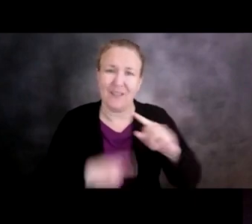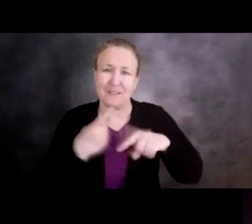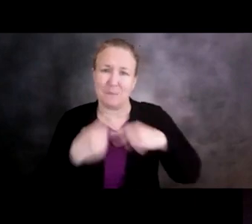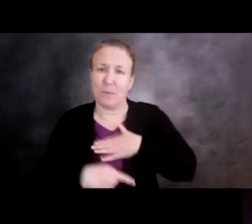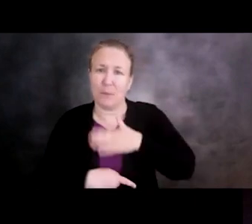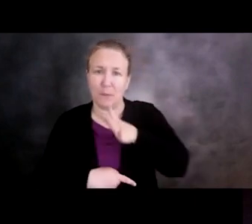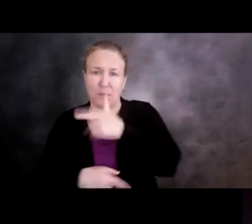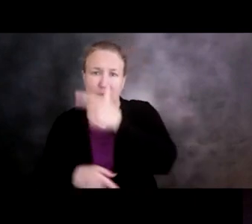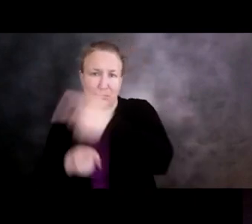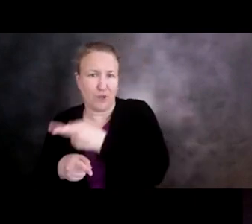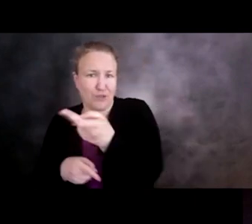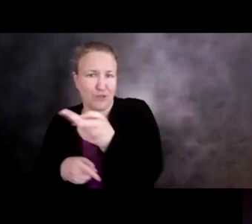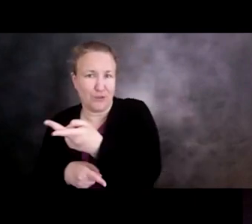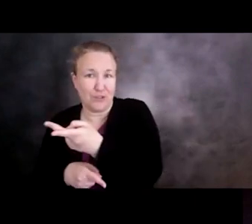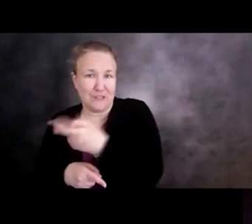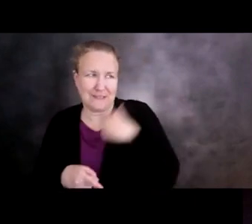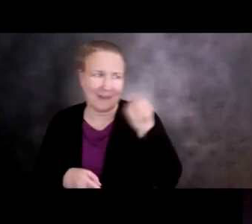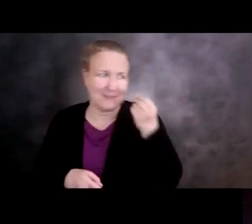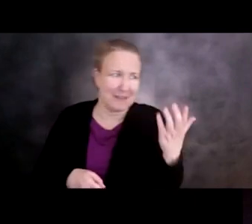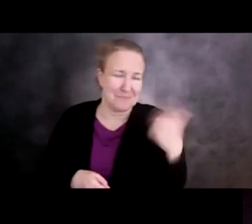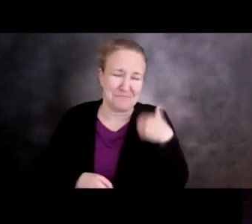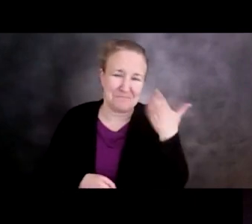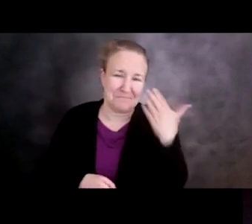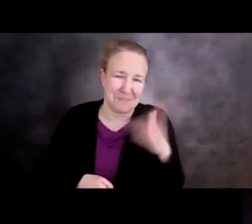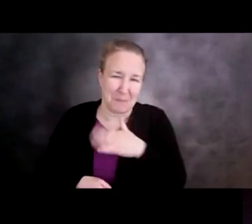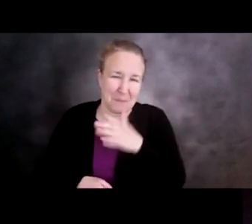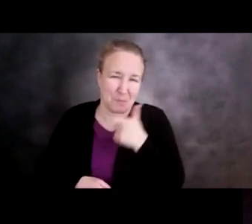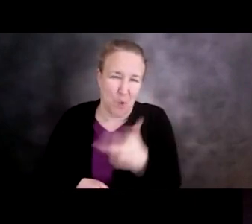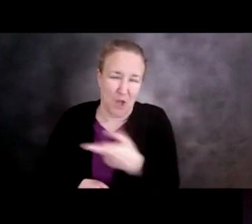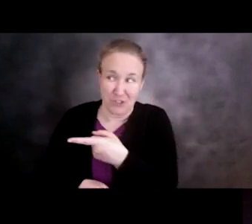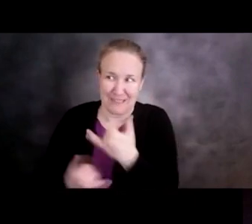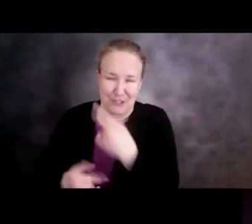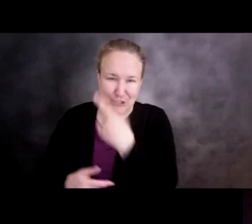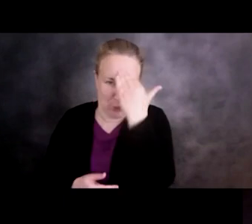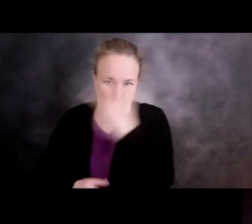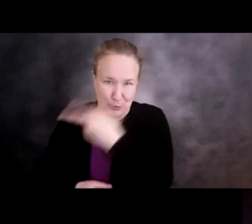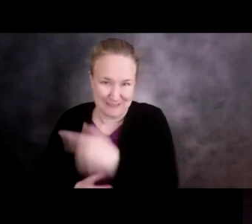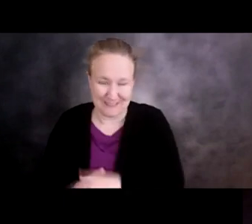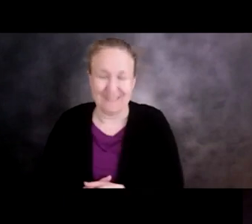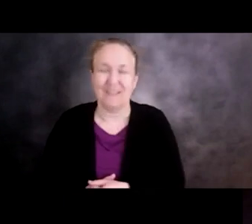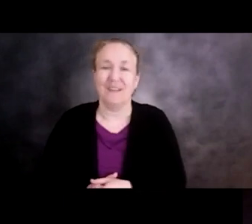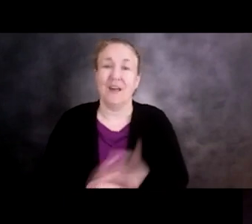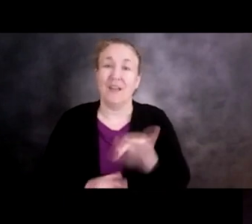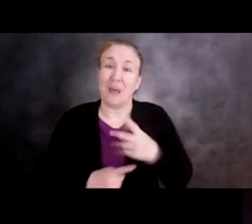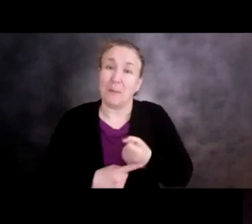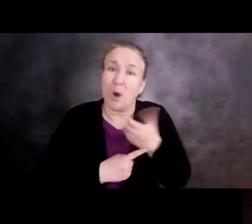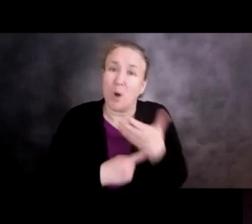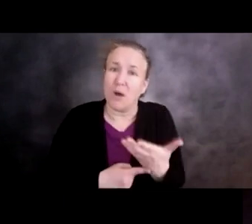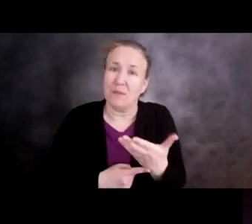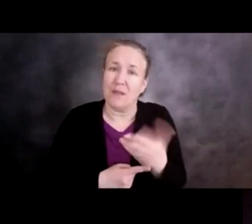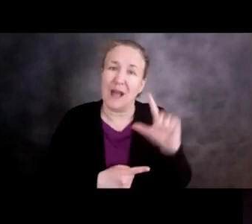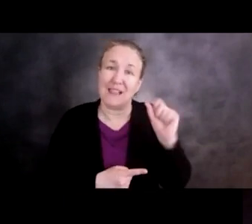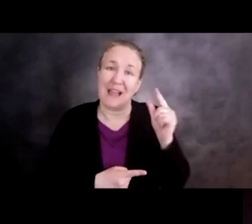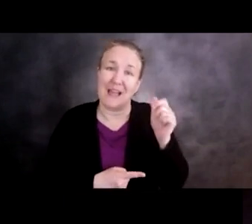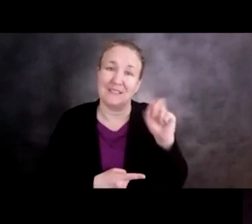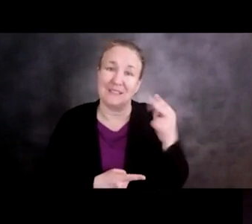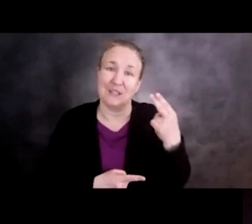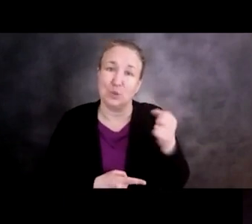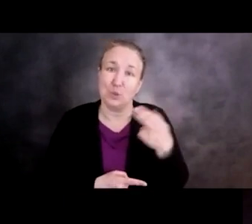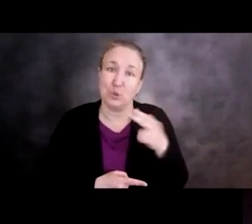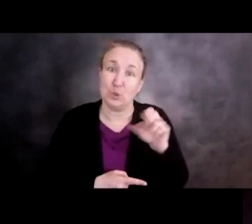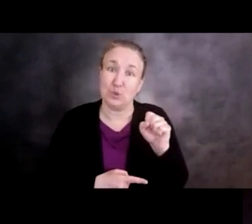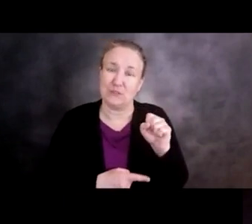brother. I don't know if I ever told them that. My mom is watching, I believe, so now she knows. That poem, that's Langston Hughes reciting his own